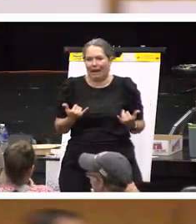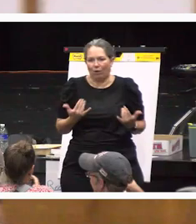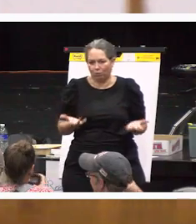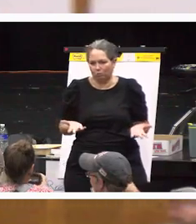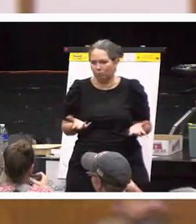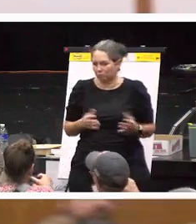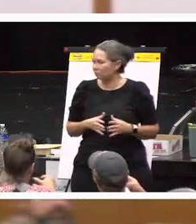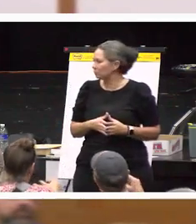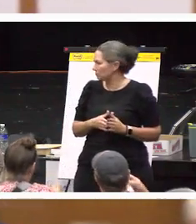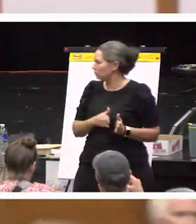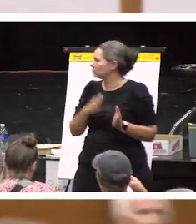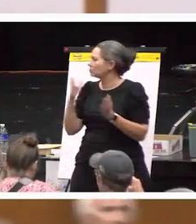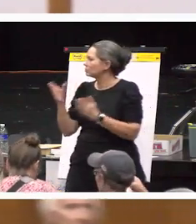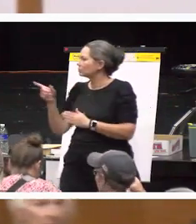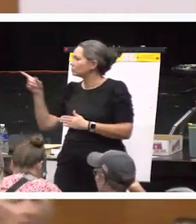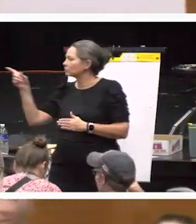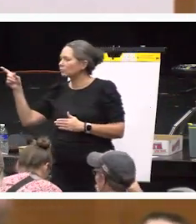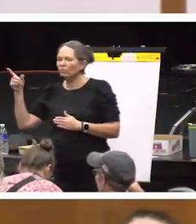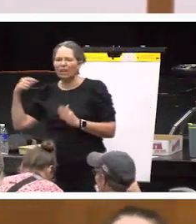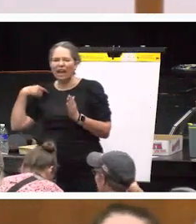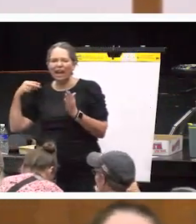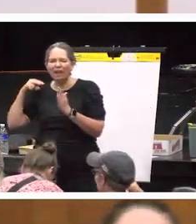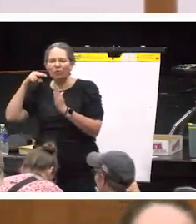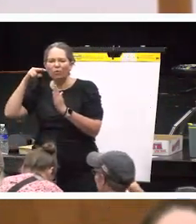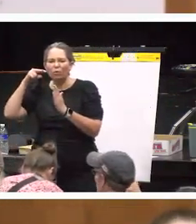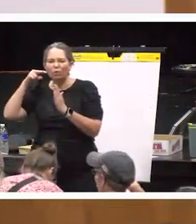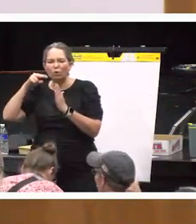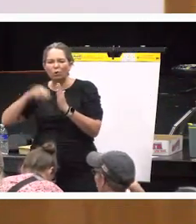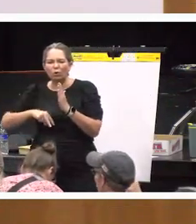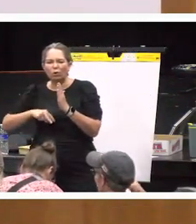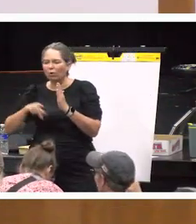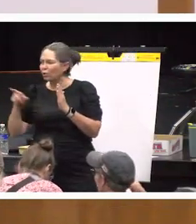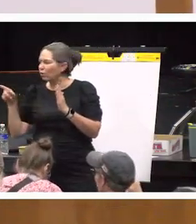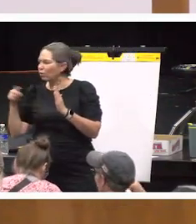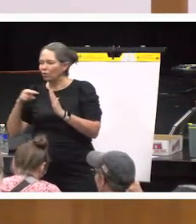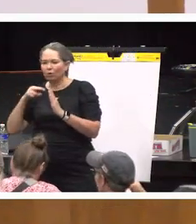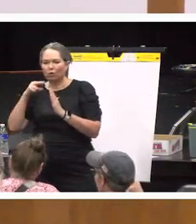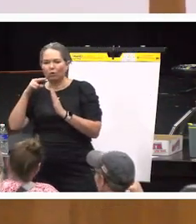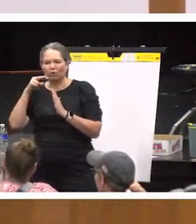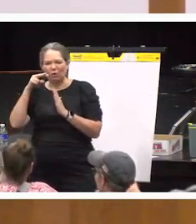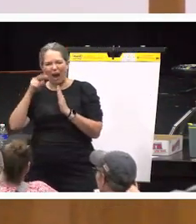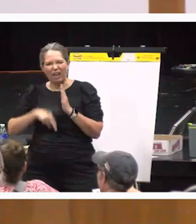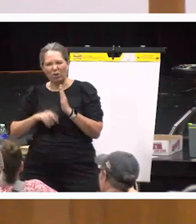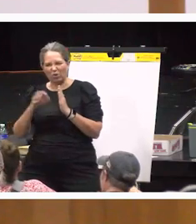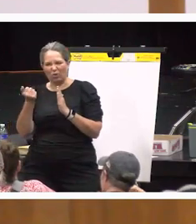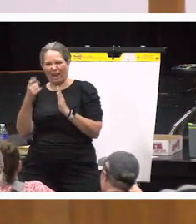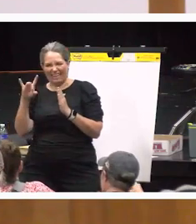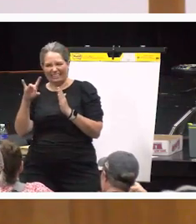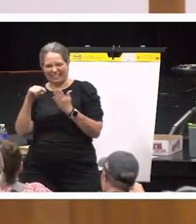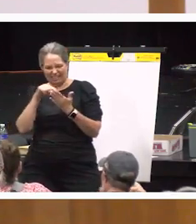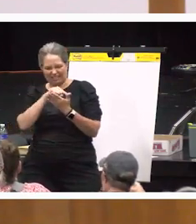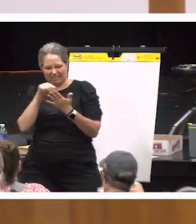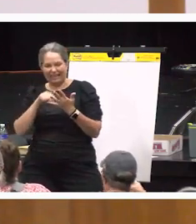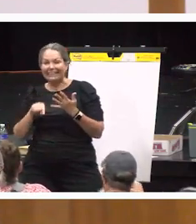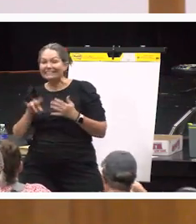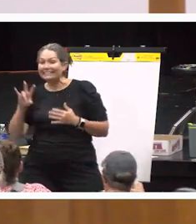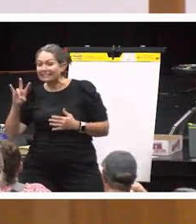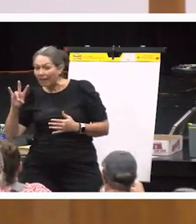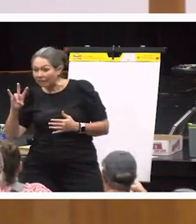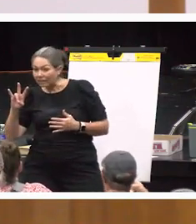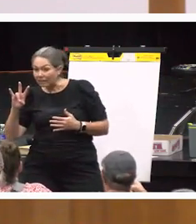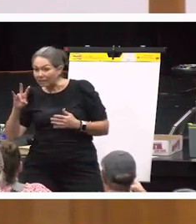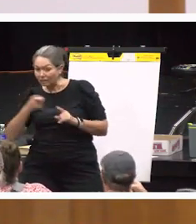So I just took a quick look through this list of 18 really important ideas. 7 explicitly